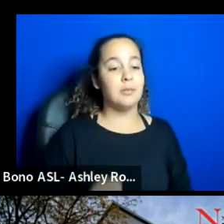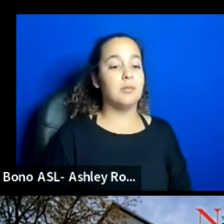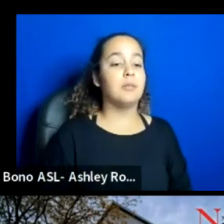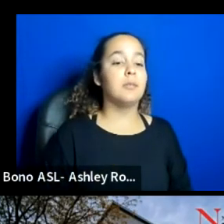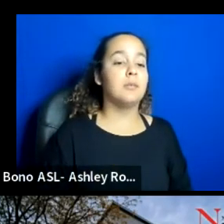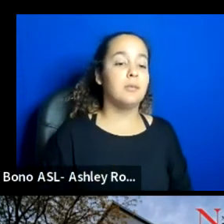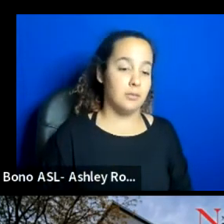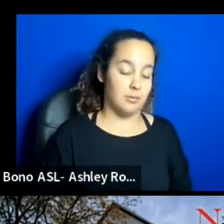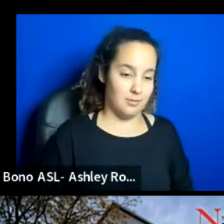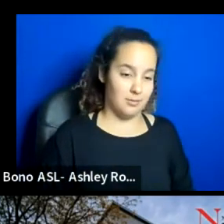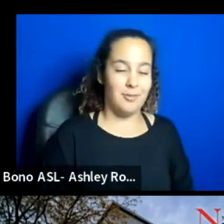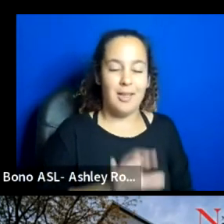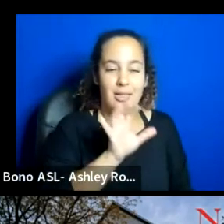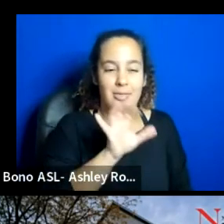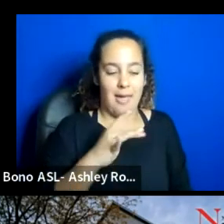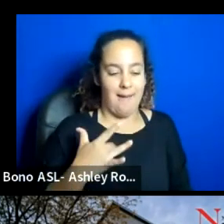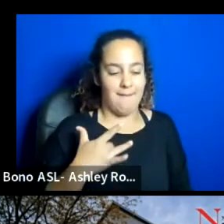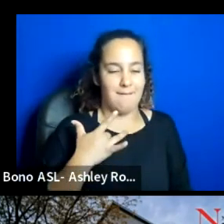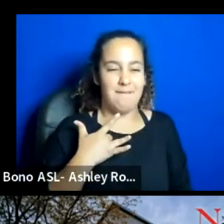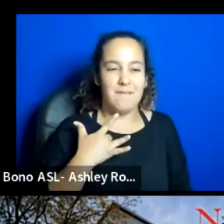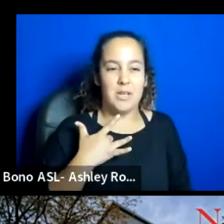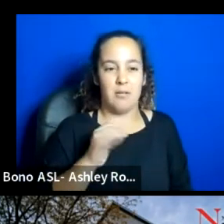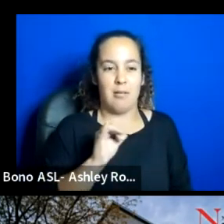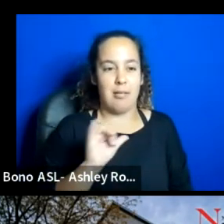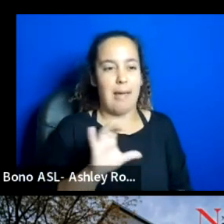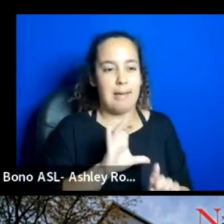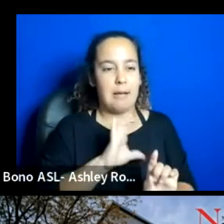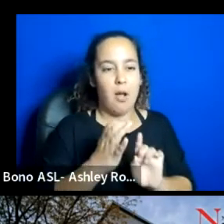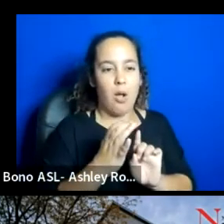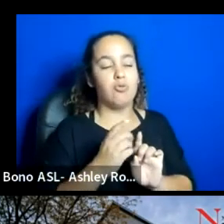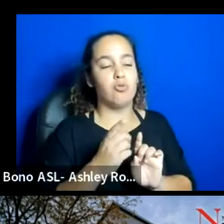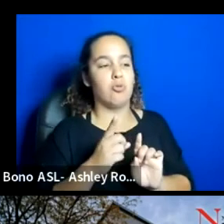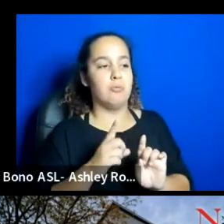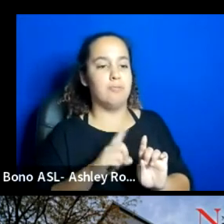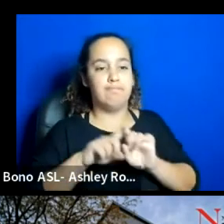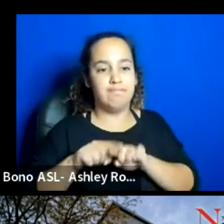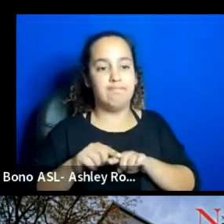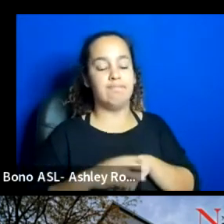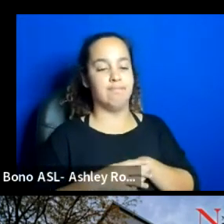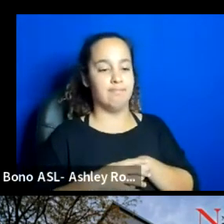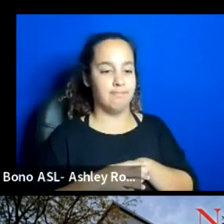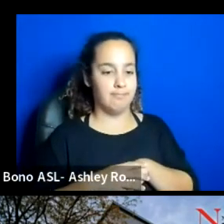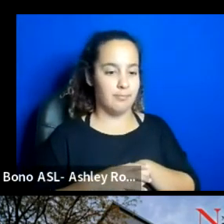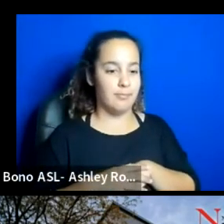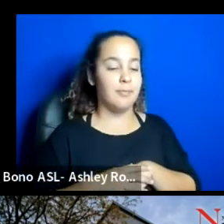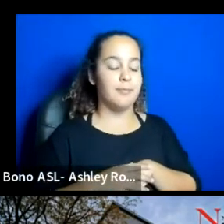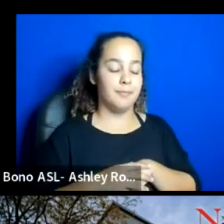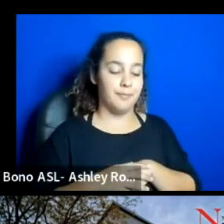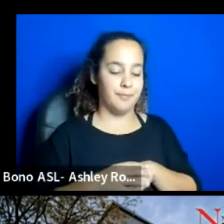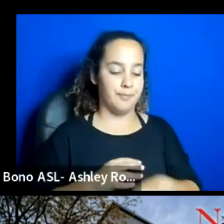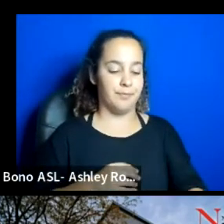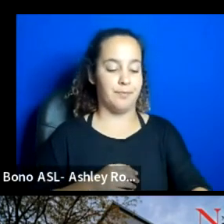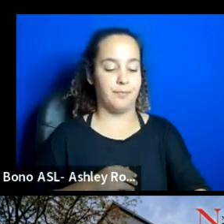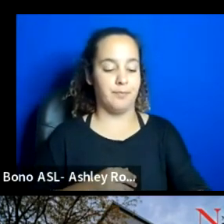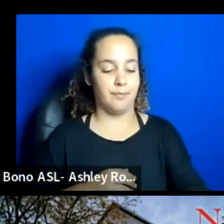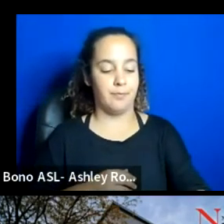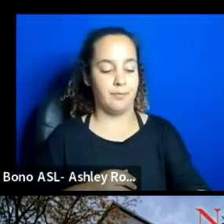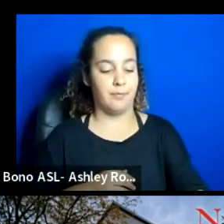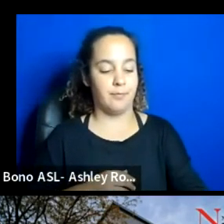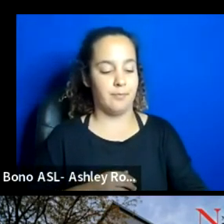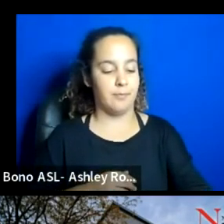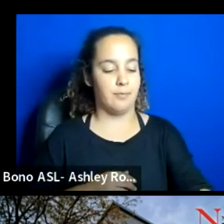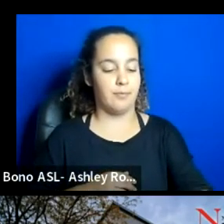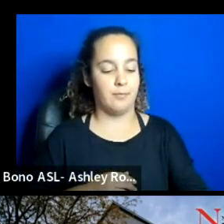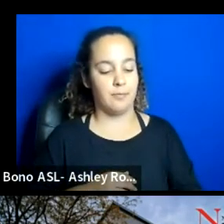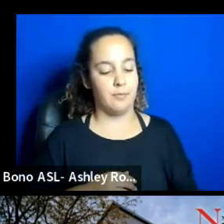appear to me as cultural coordinates that reflect a certain entrepreneurial disposition. The celestial